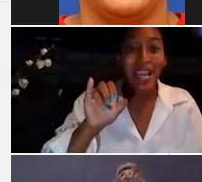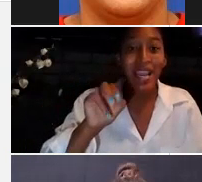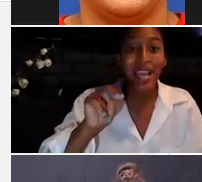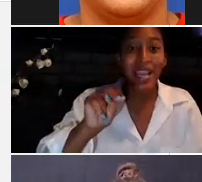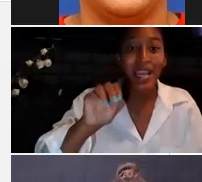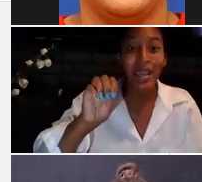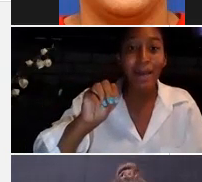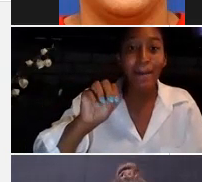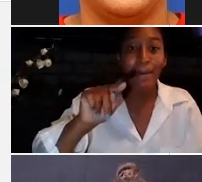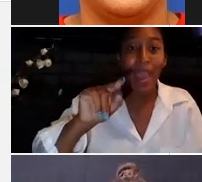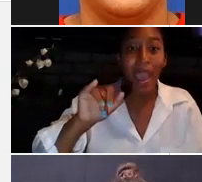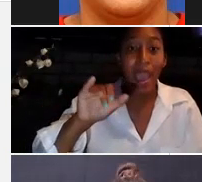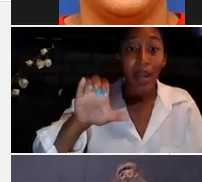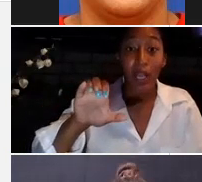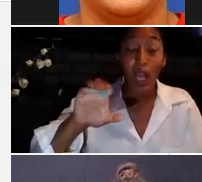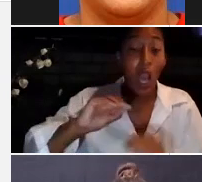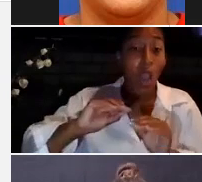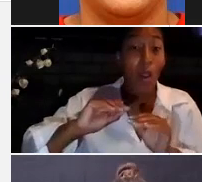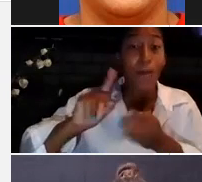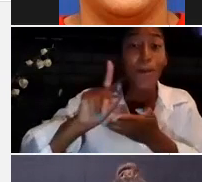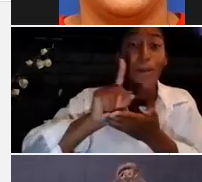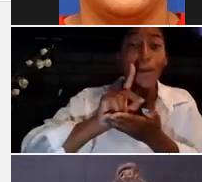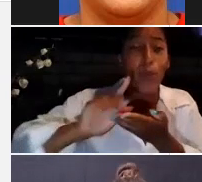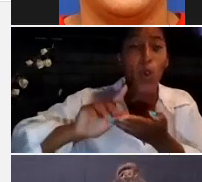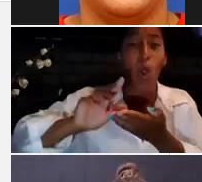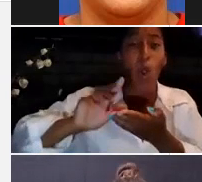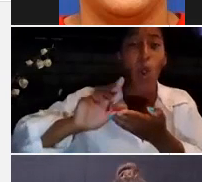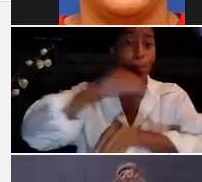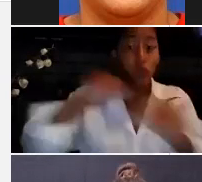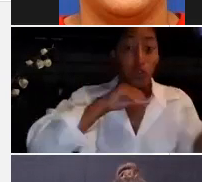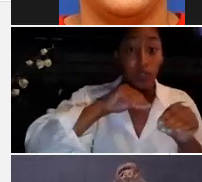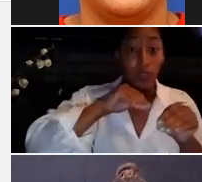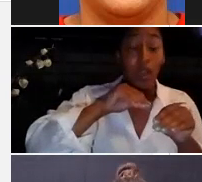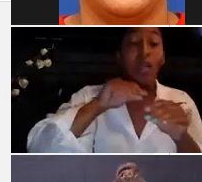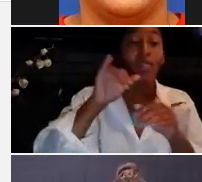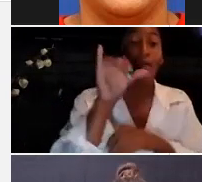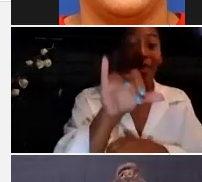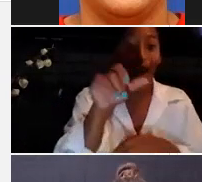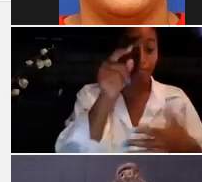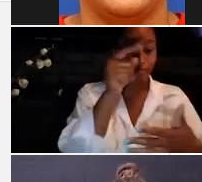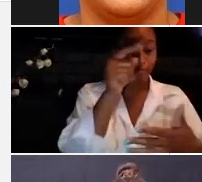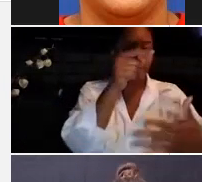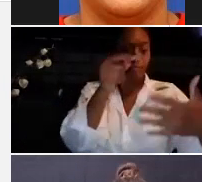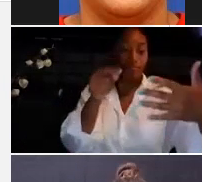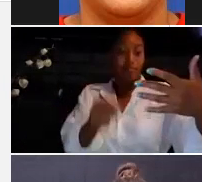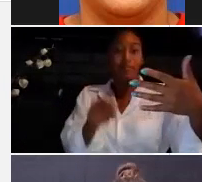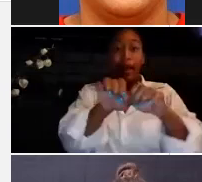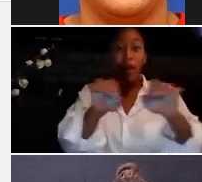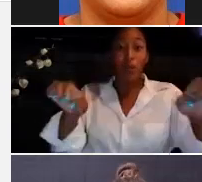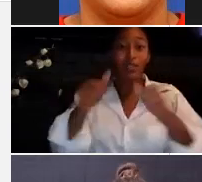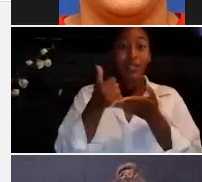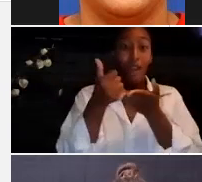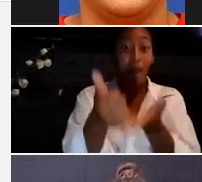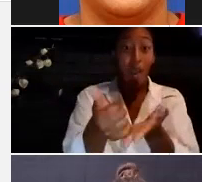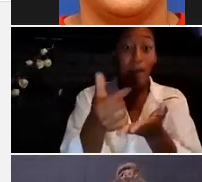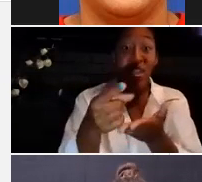right? Then these equations will help us do it. If it's moving with constant acceleration, we don't